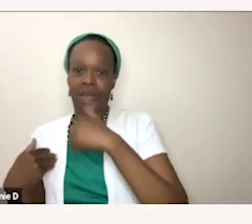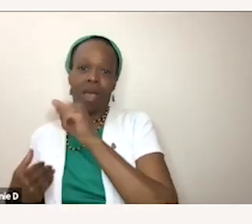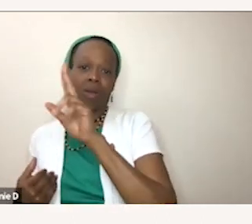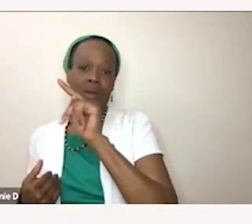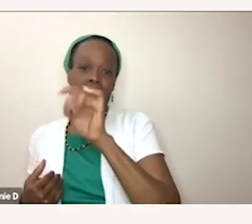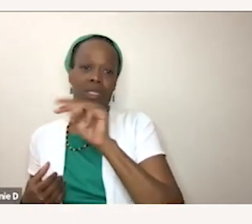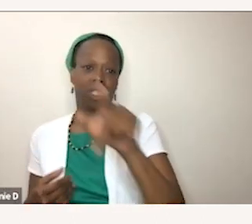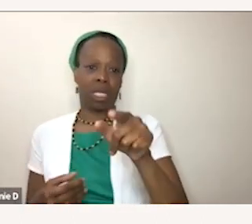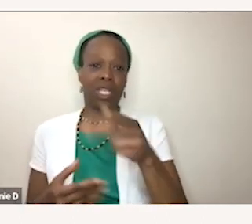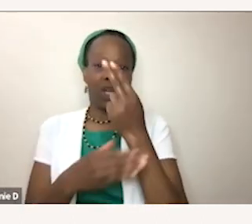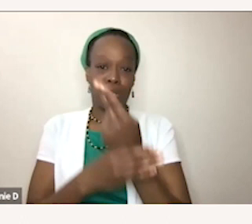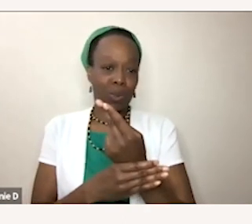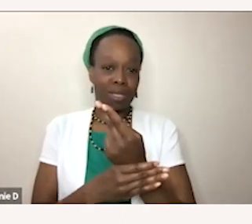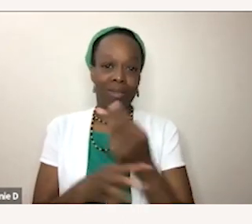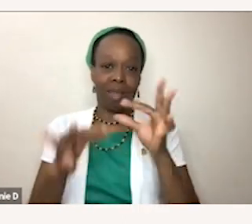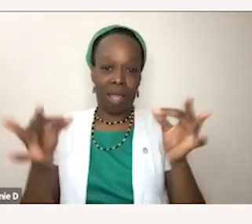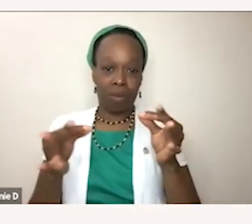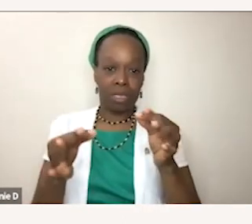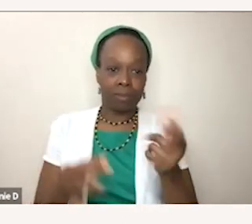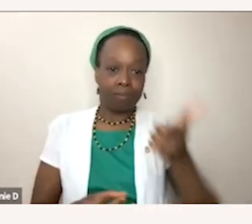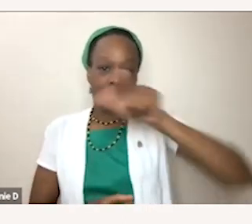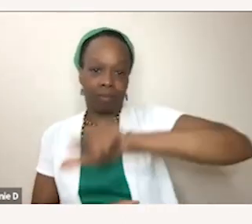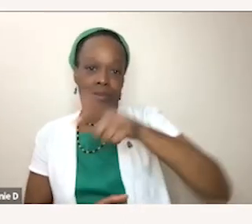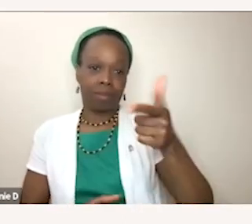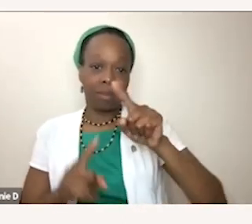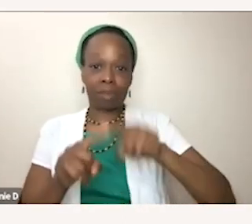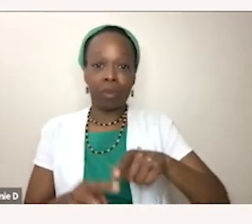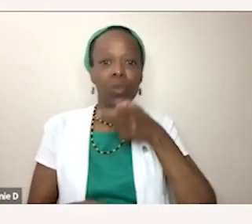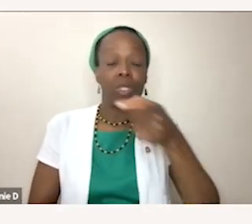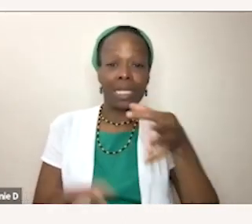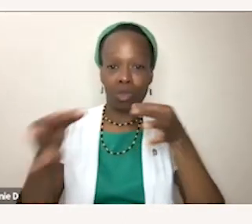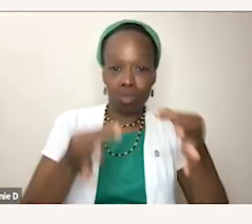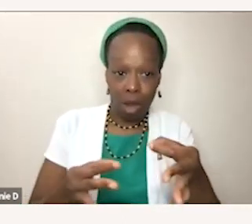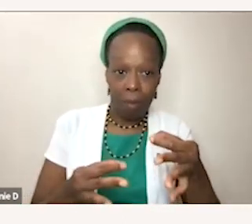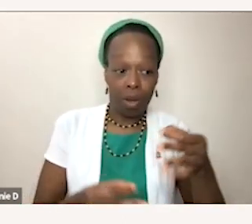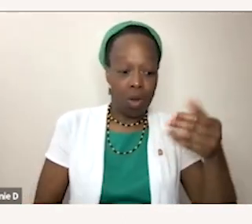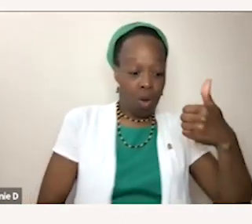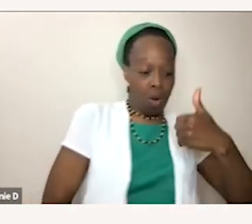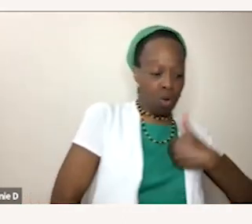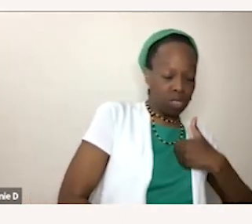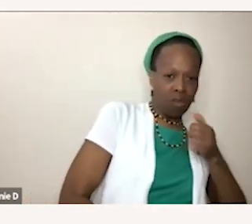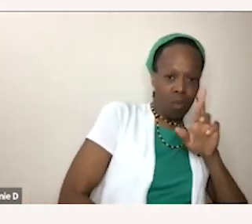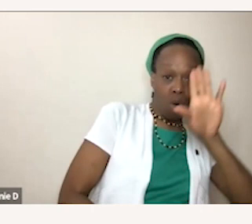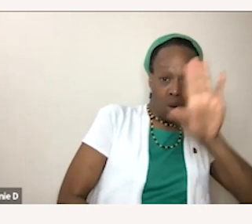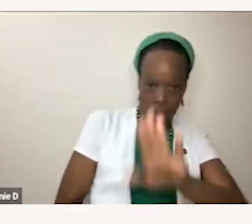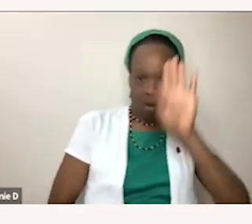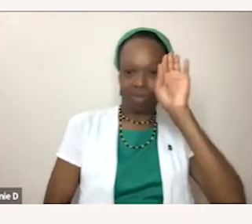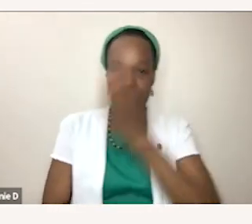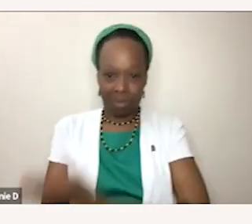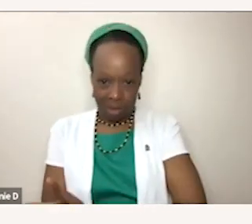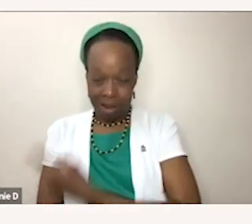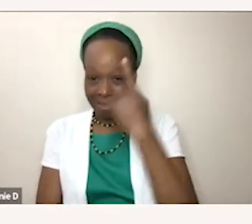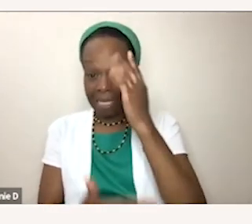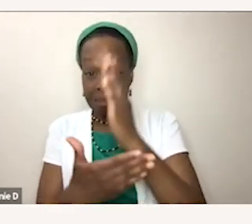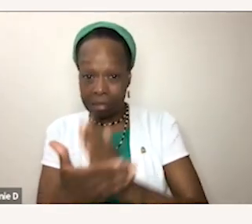on what she is describing, if she's describing herself or if she's describing her son. And I think some individuals really